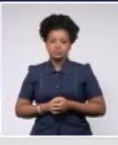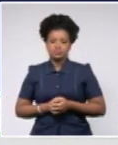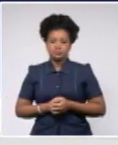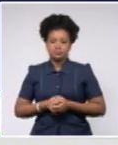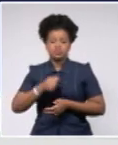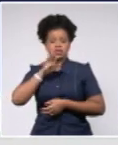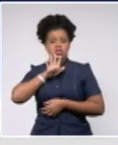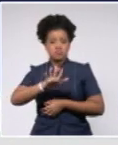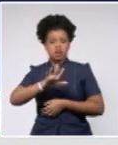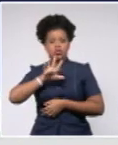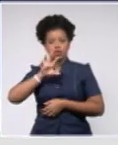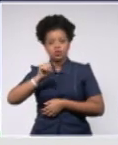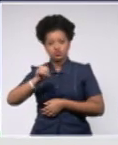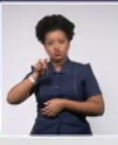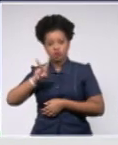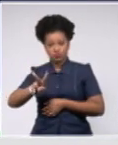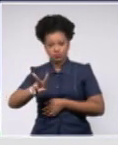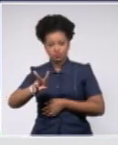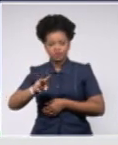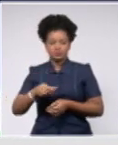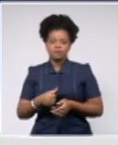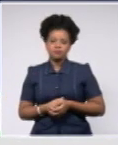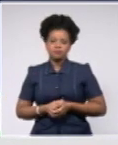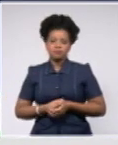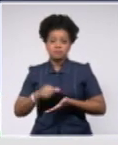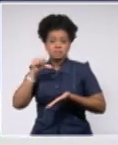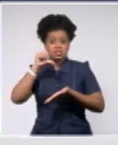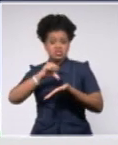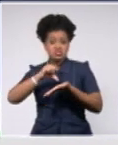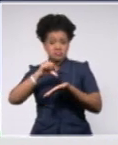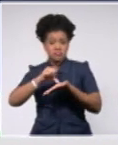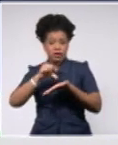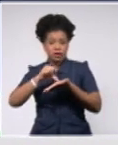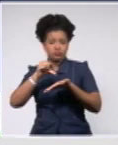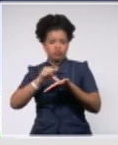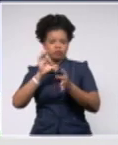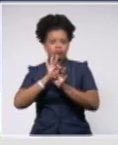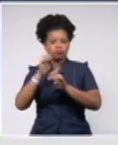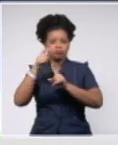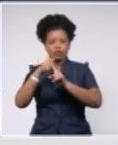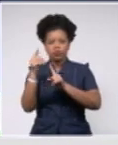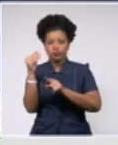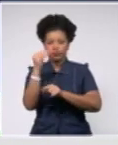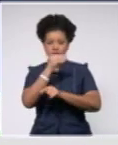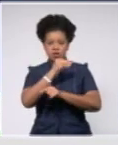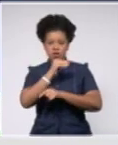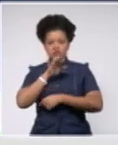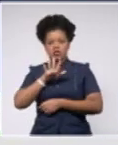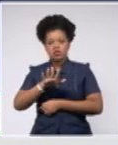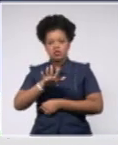313 in the Manuel Fajardo Hospital, 303 in the ICA Laboratories,